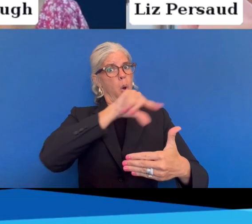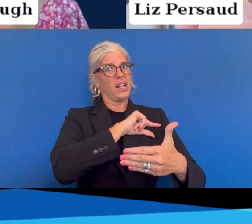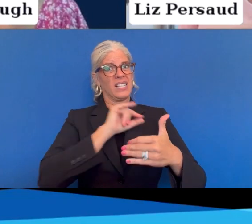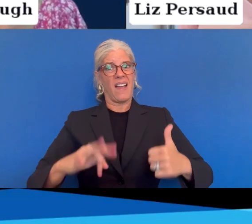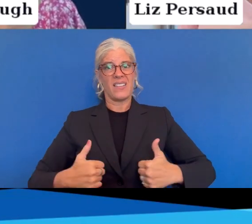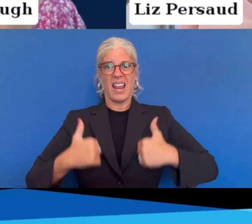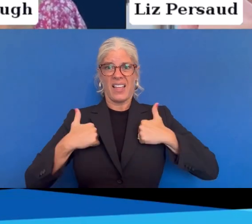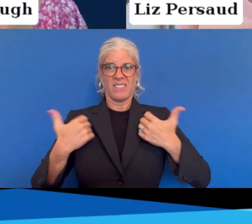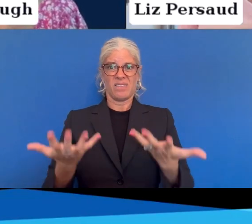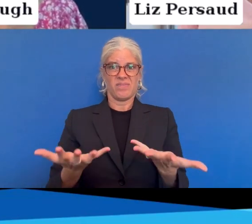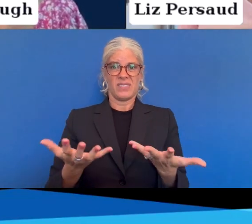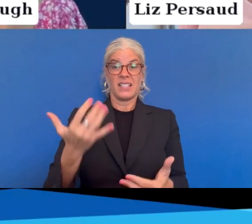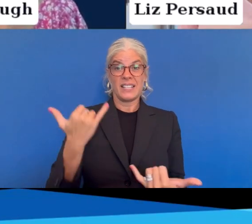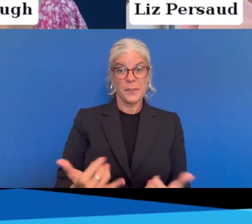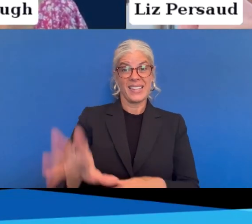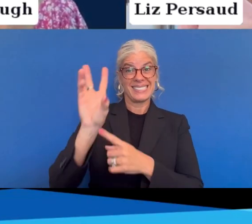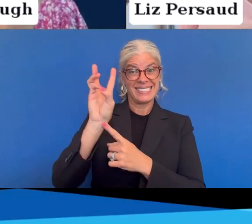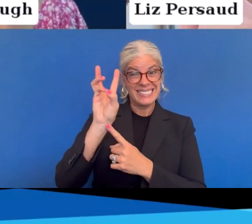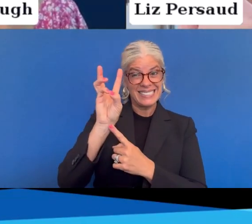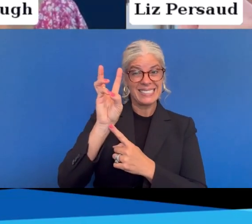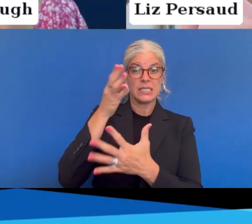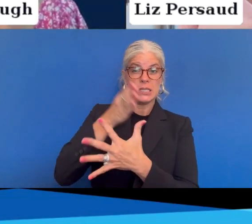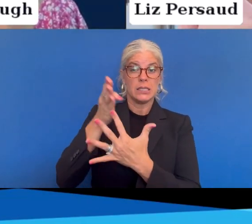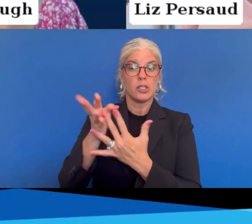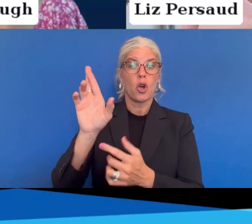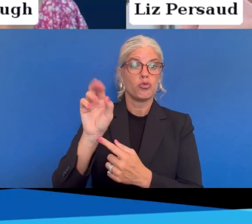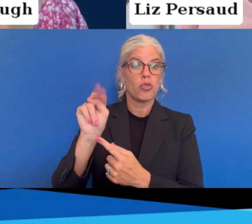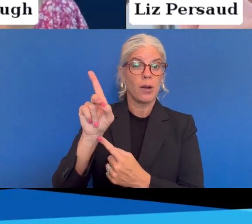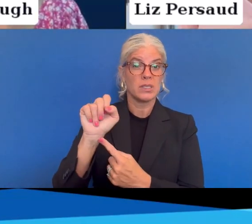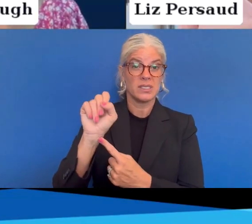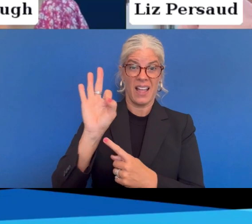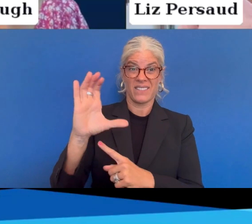And so I was at the junction in my life where I had to really think about